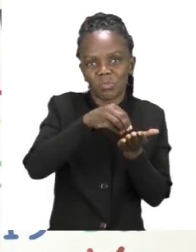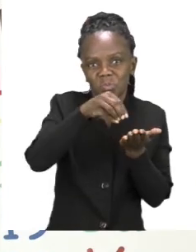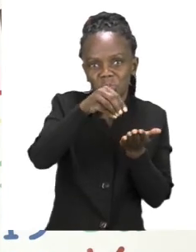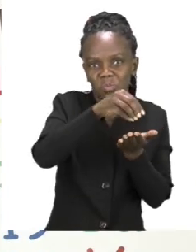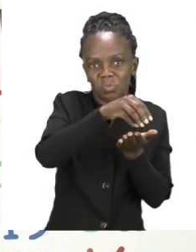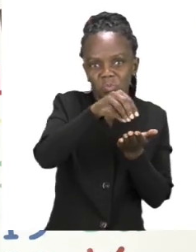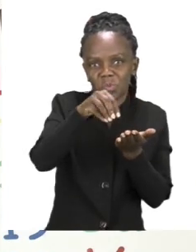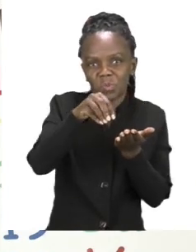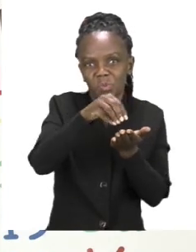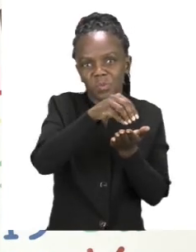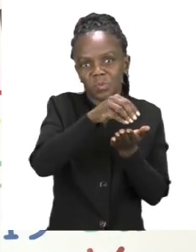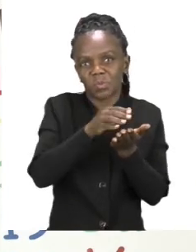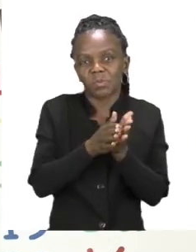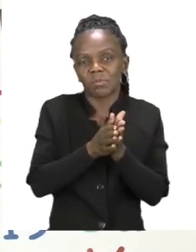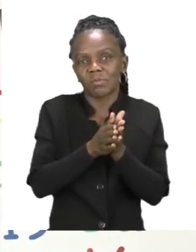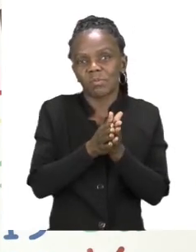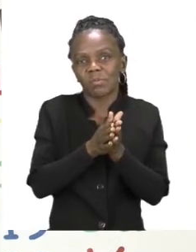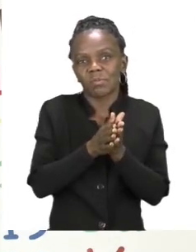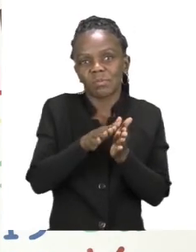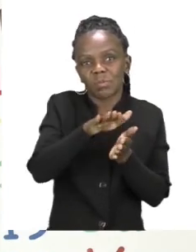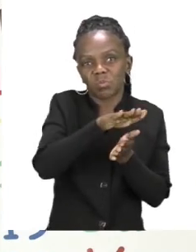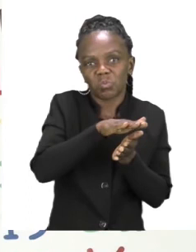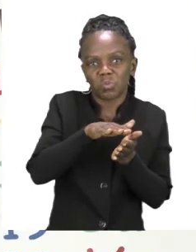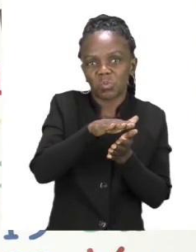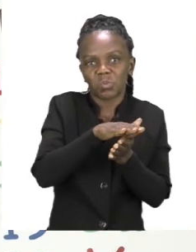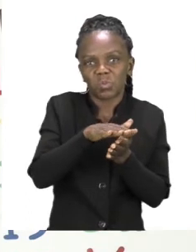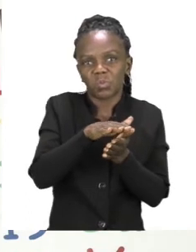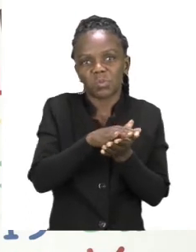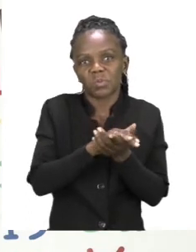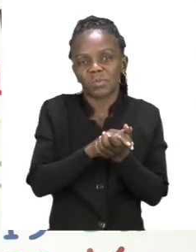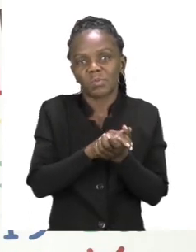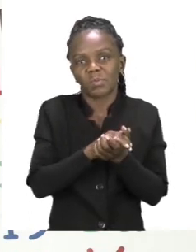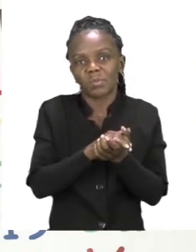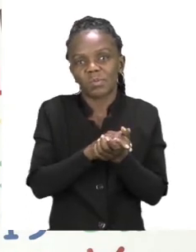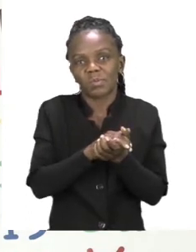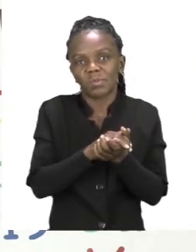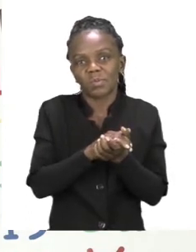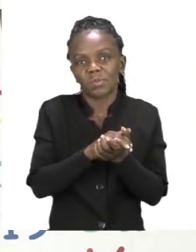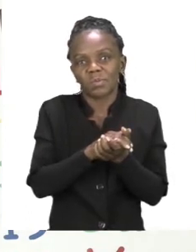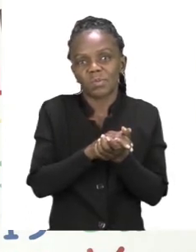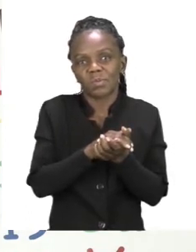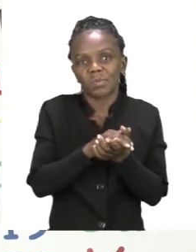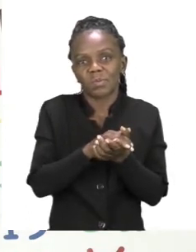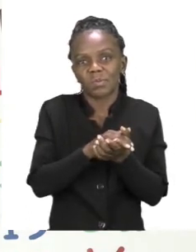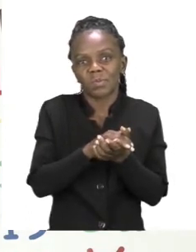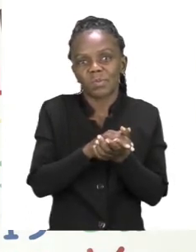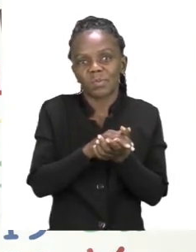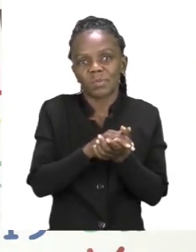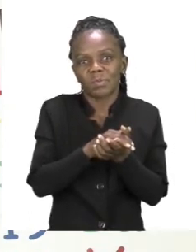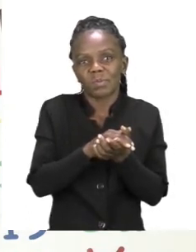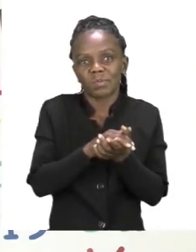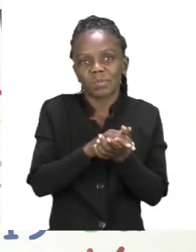just put it there. There we go. And I'm going to leave it there and spread it out a little bit. Now